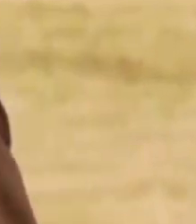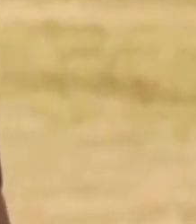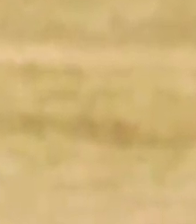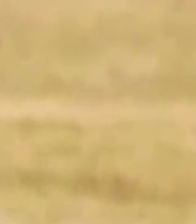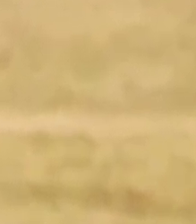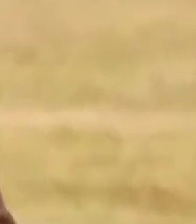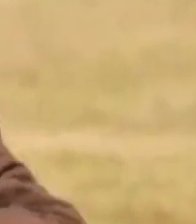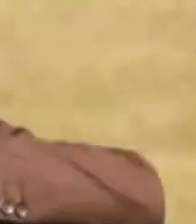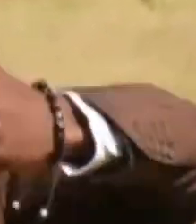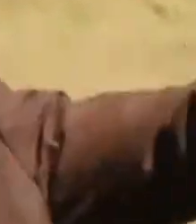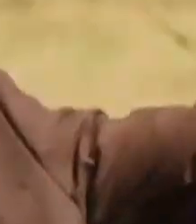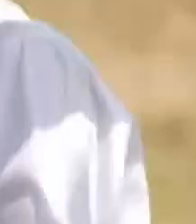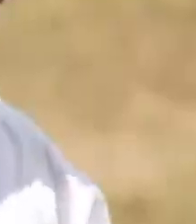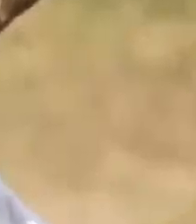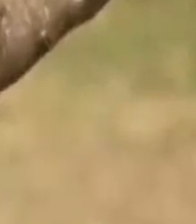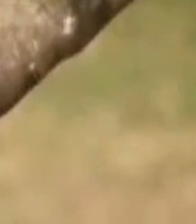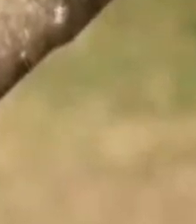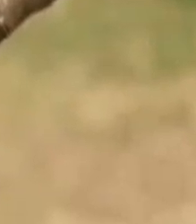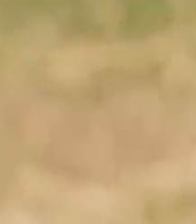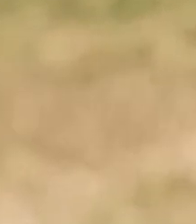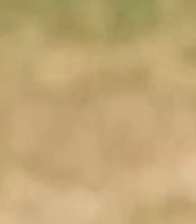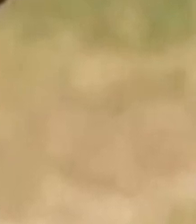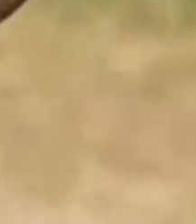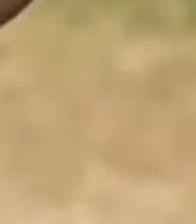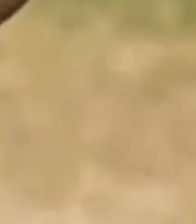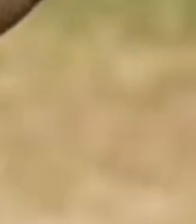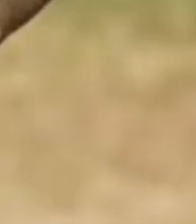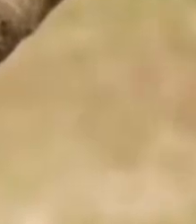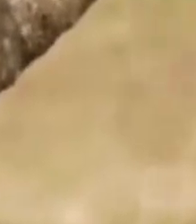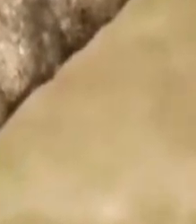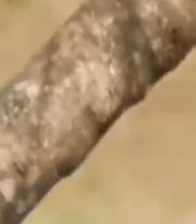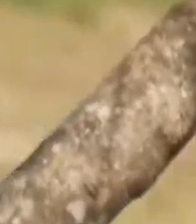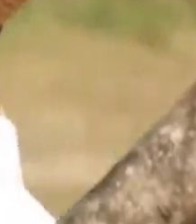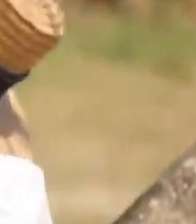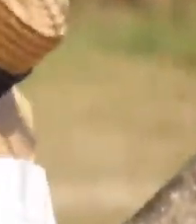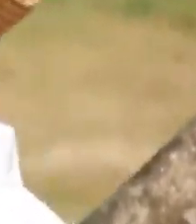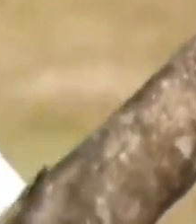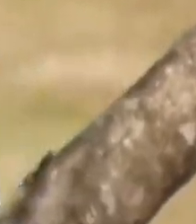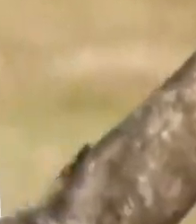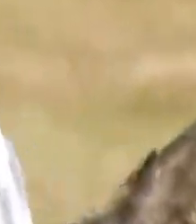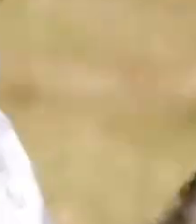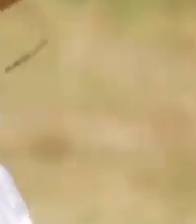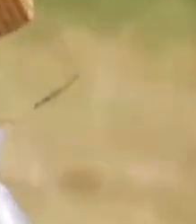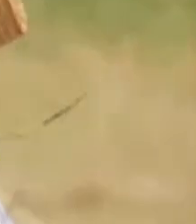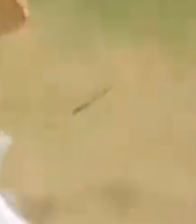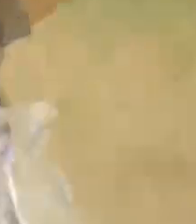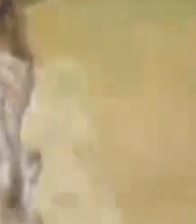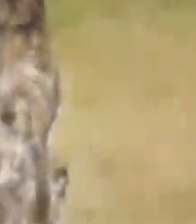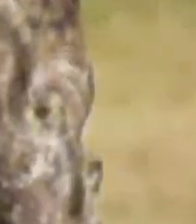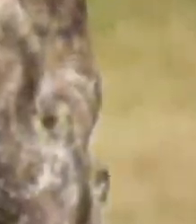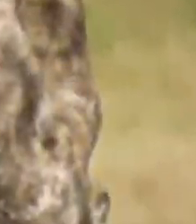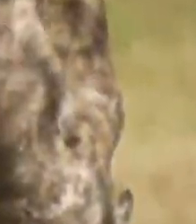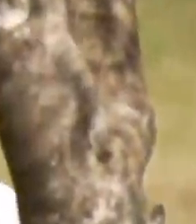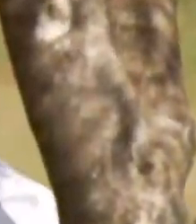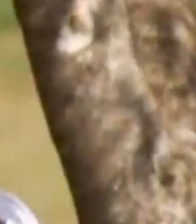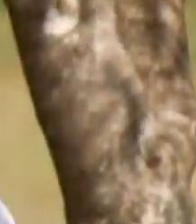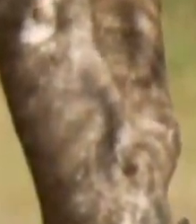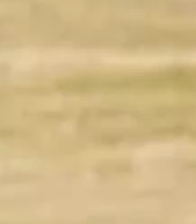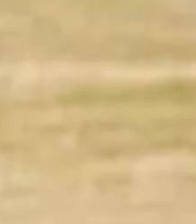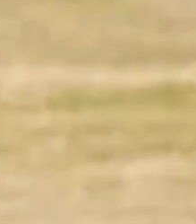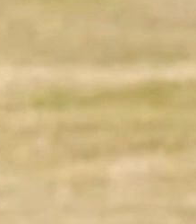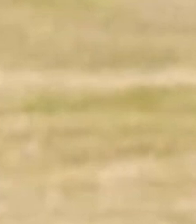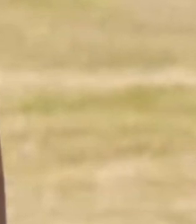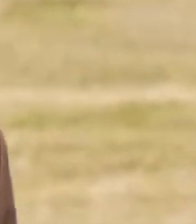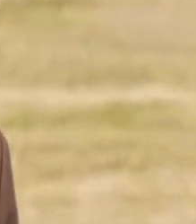make a huge mistake of moving away the image. Soft or hard moments, depending or undepending